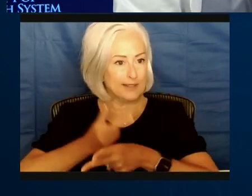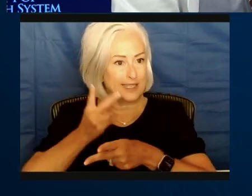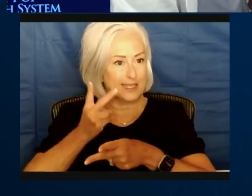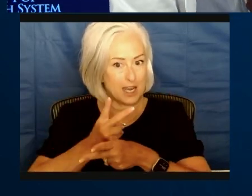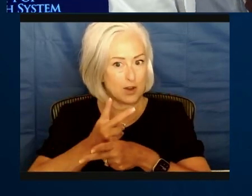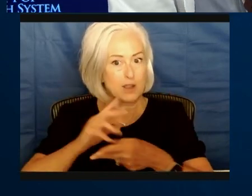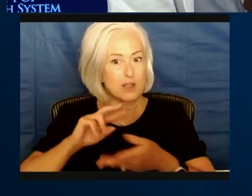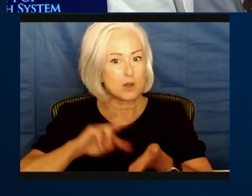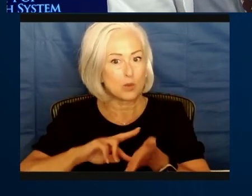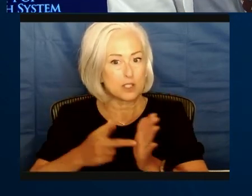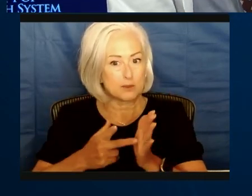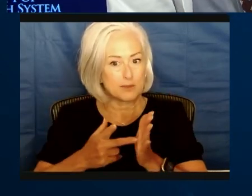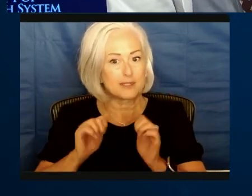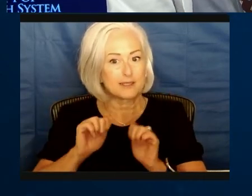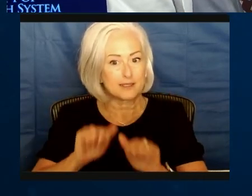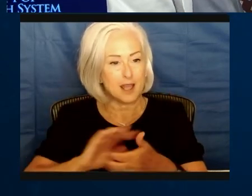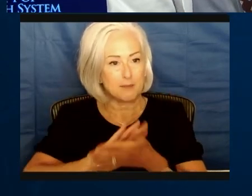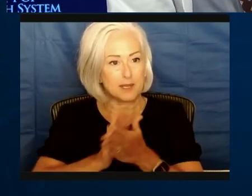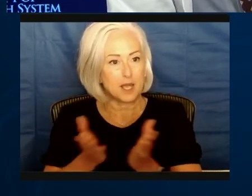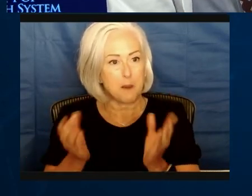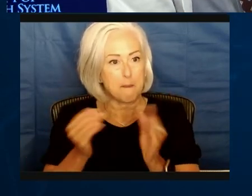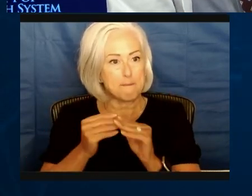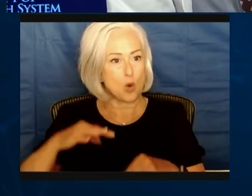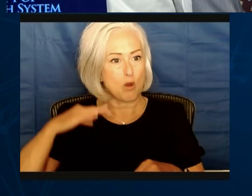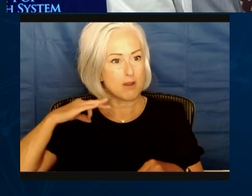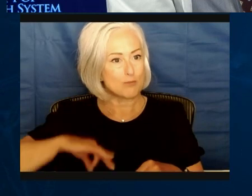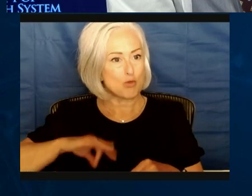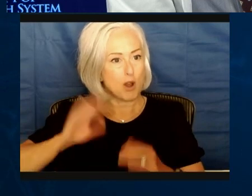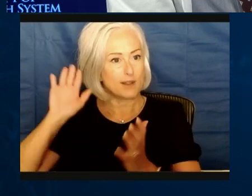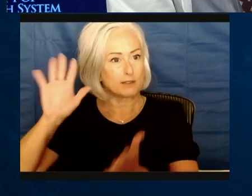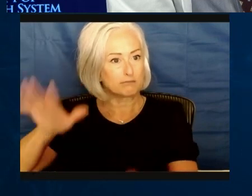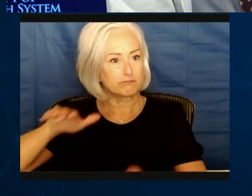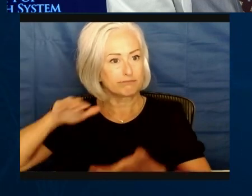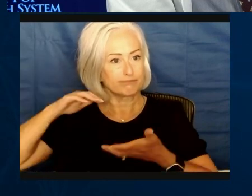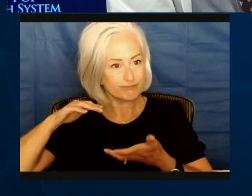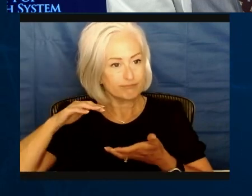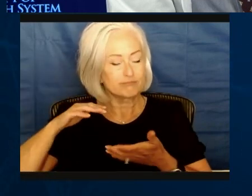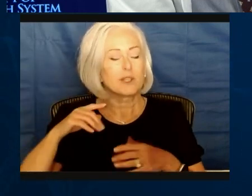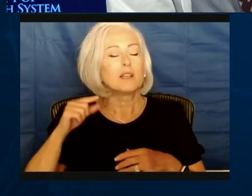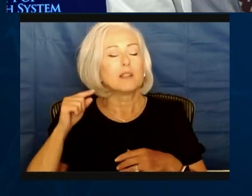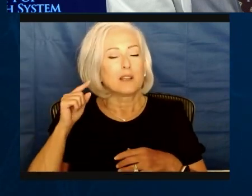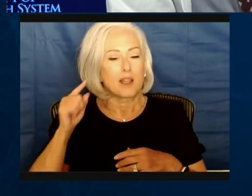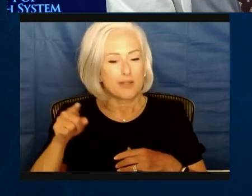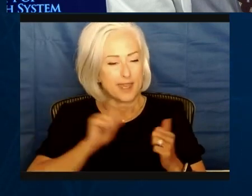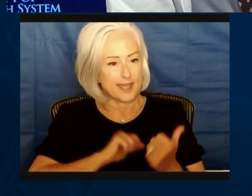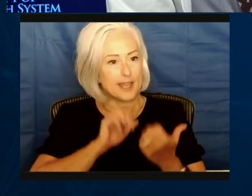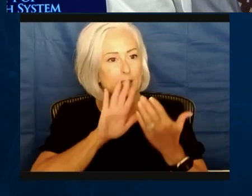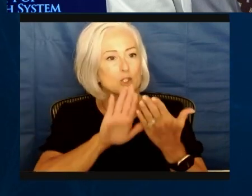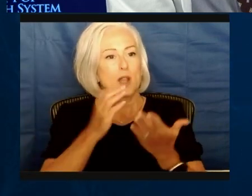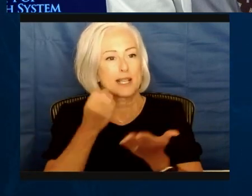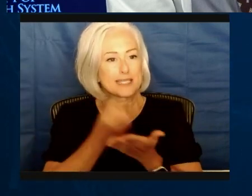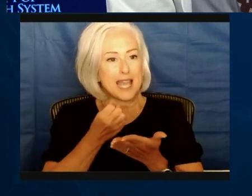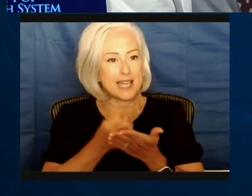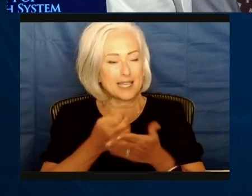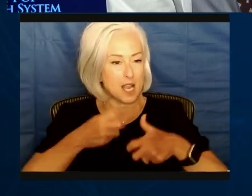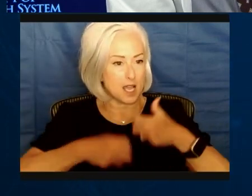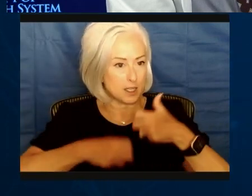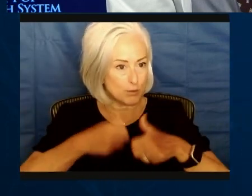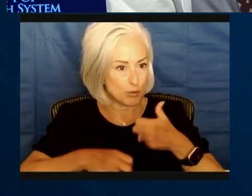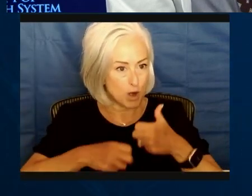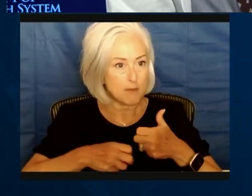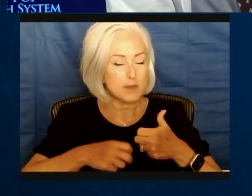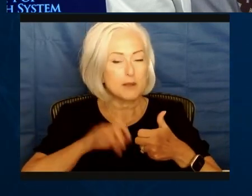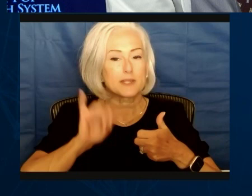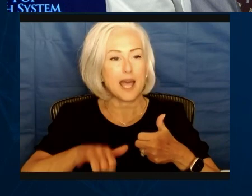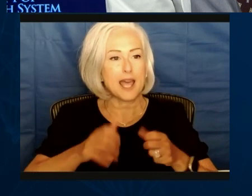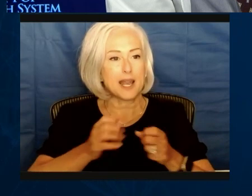profitable. And at the same time, they're also going to resolve or to address the economic issues and the emerging